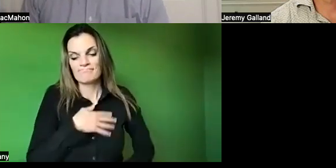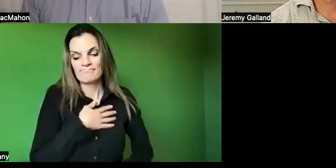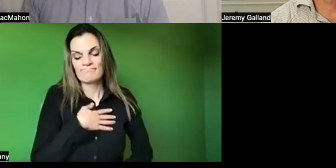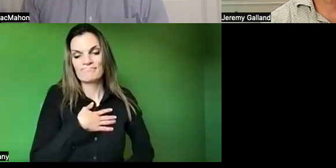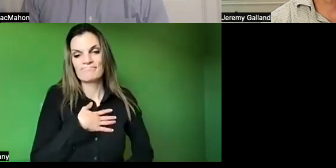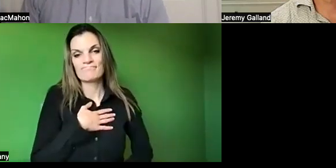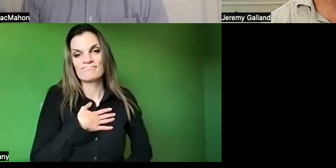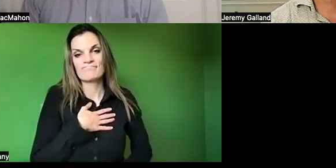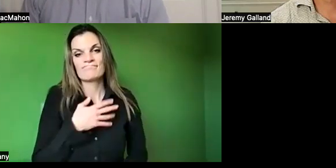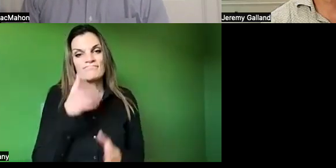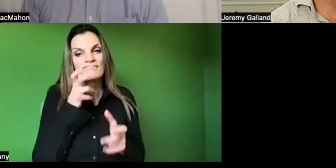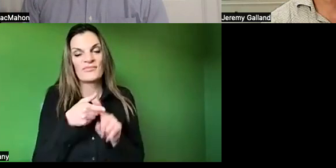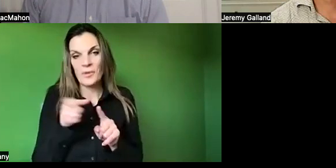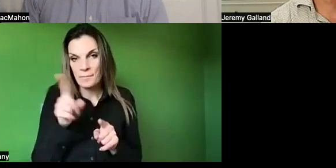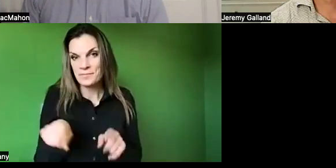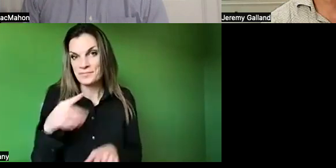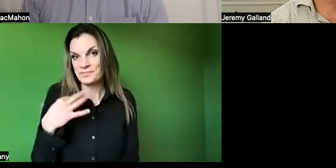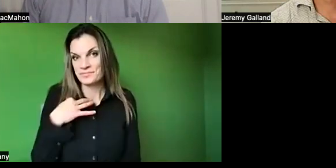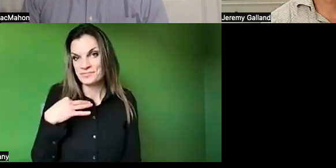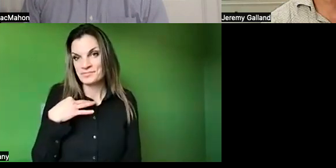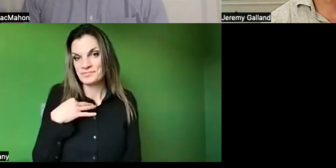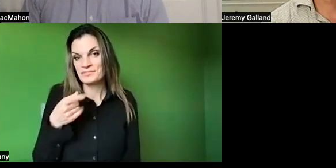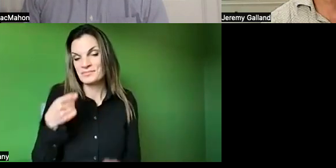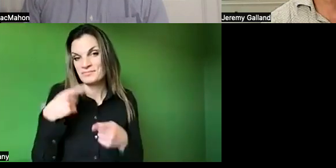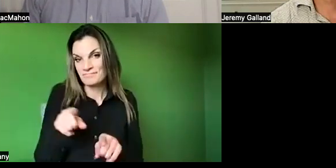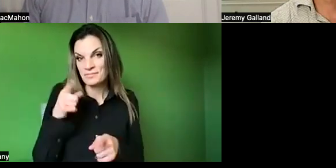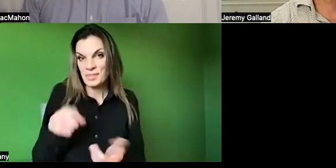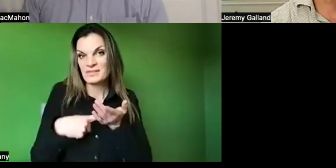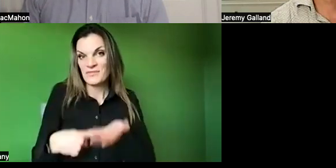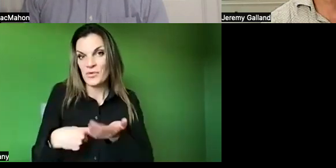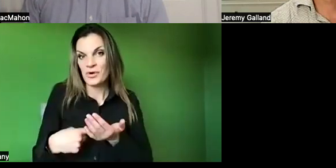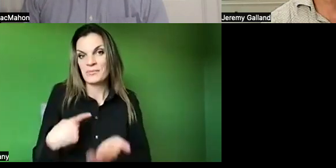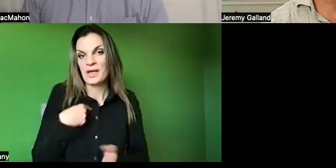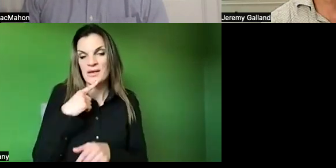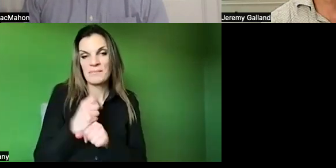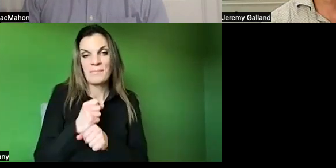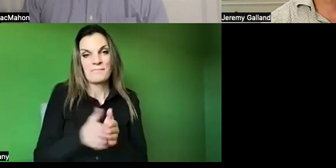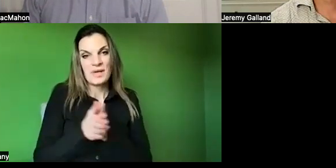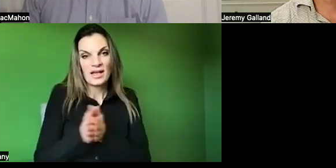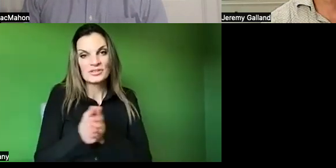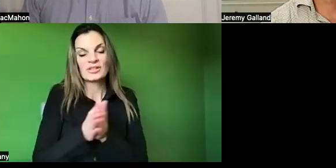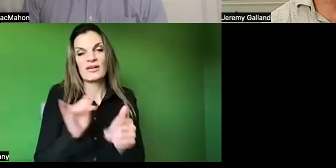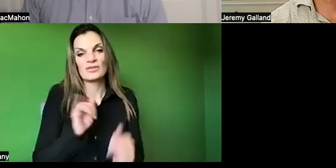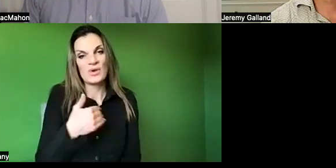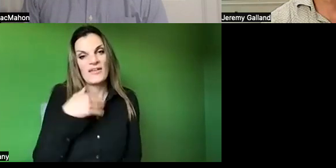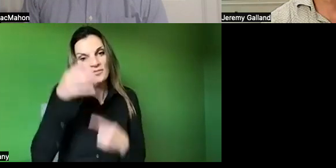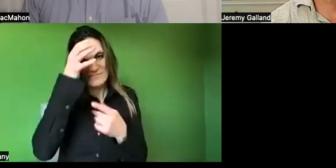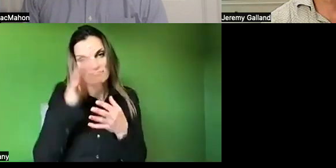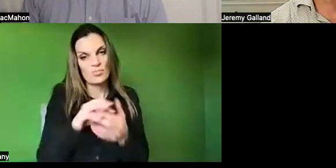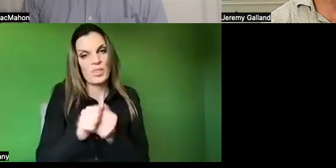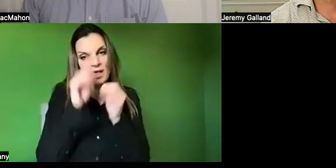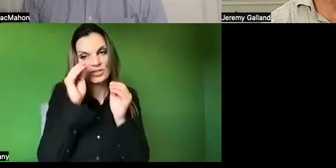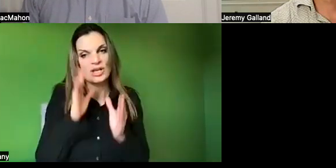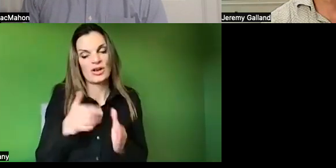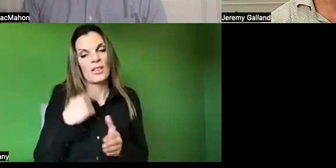hearing from all the candidates. As you've seen during this forum, I'm a passionate and knowledgeable educator. I think I